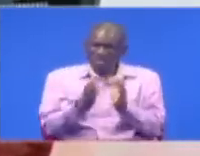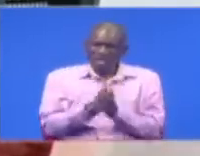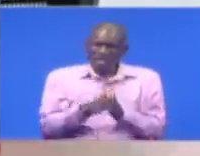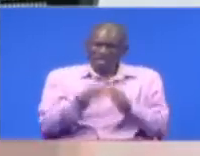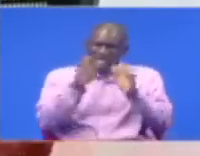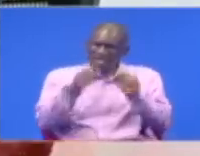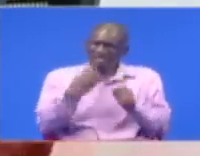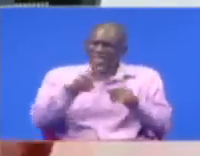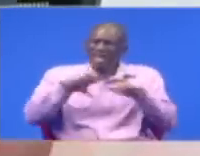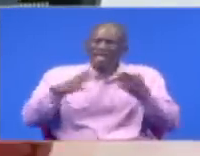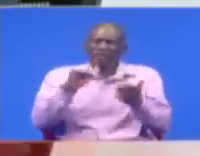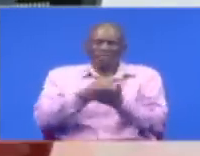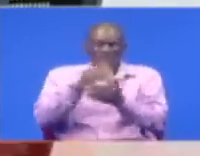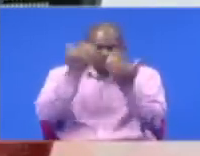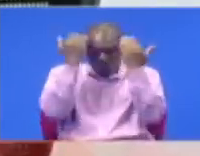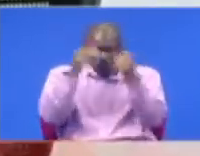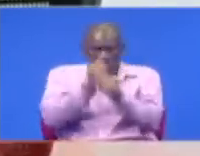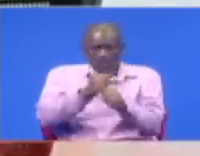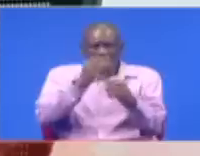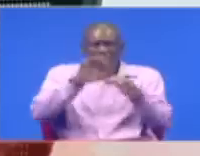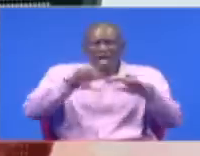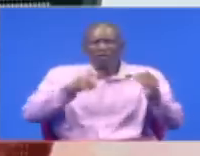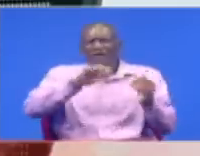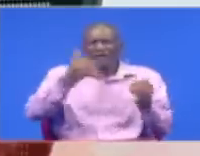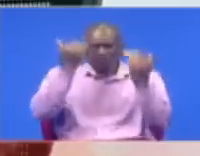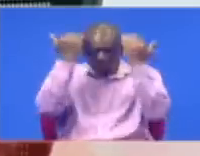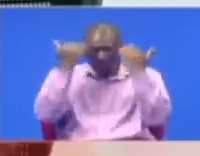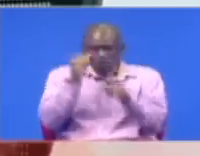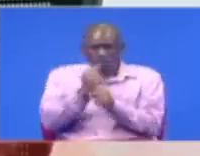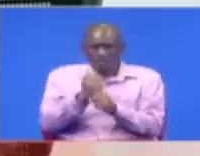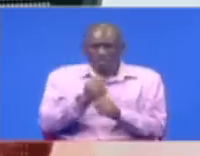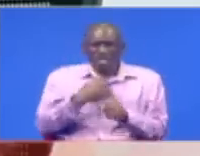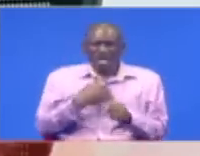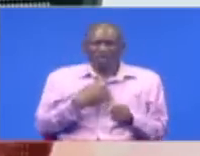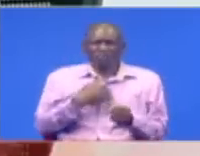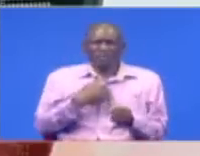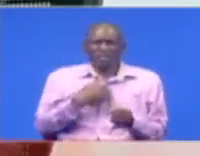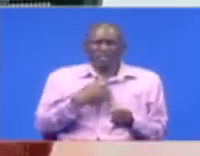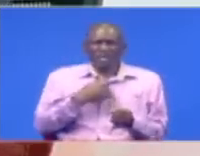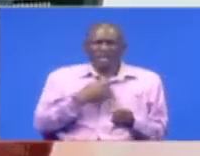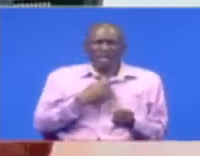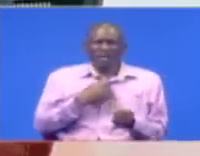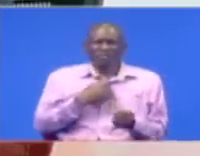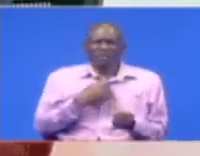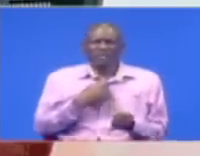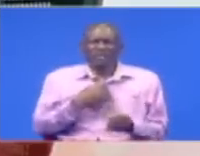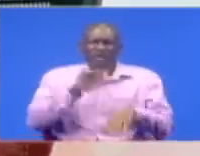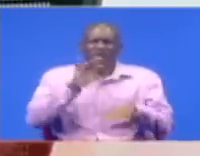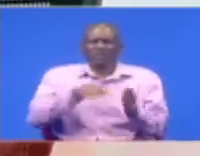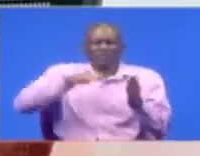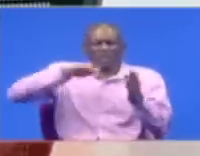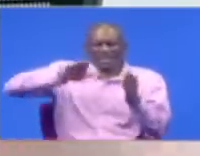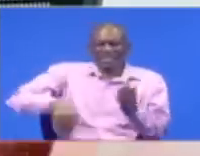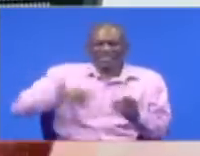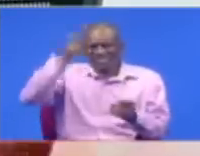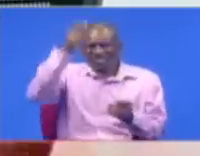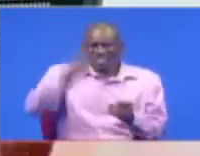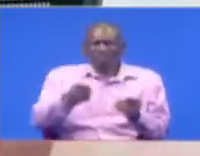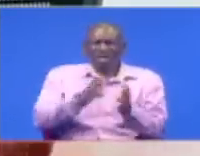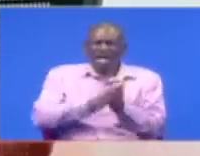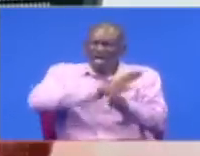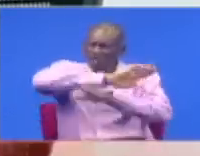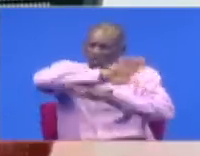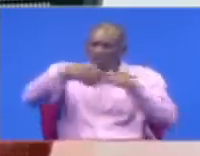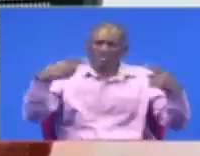court operates, how another court operates. I've been a victim of delayed judgments. I've been a victim of all manner of